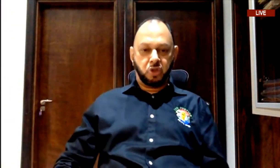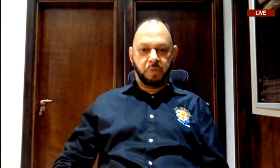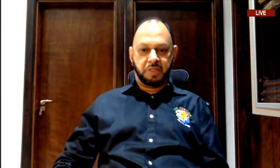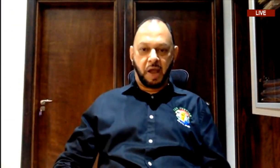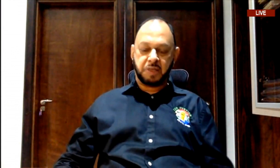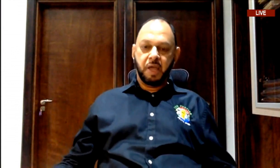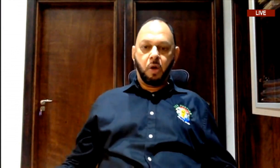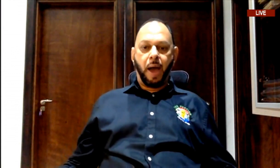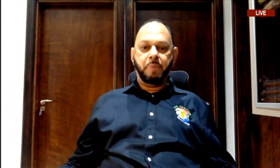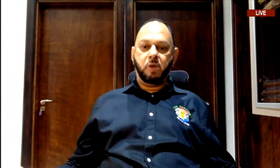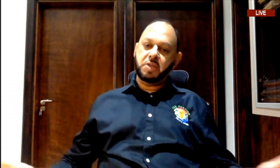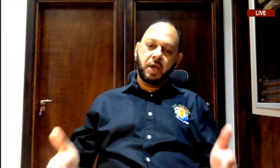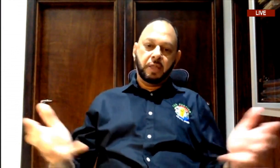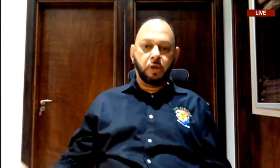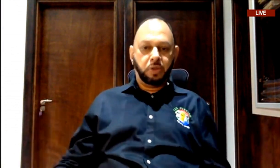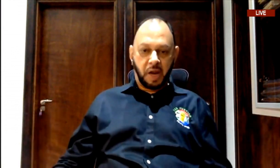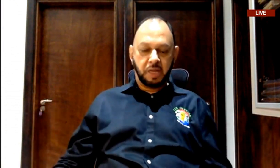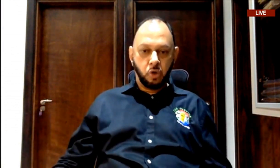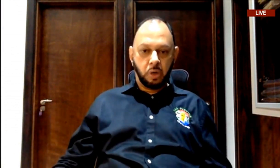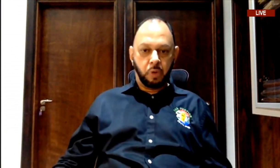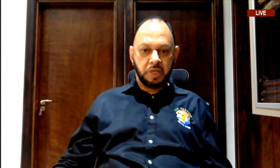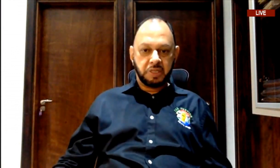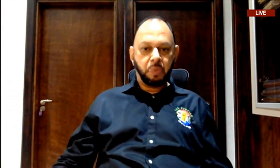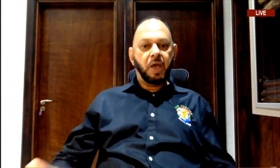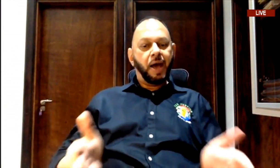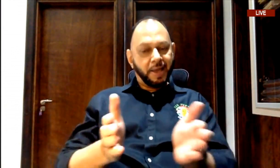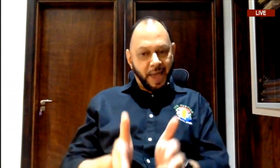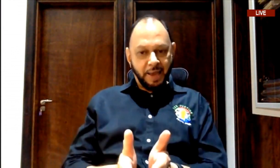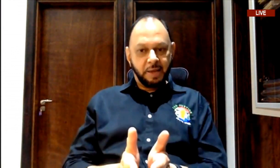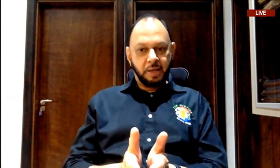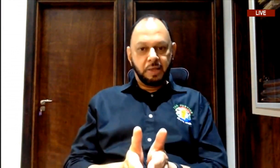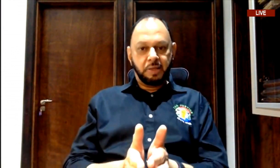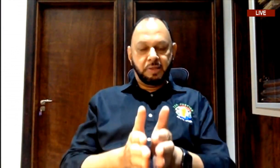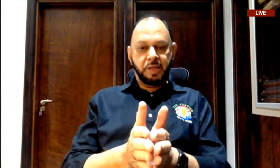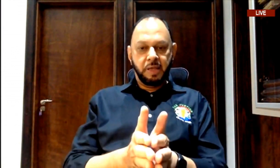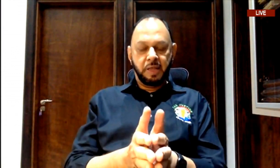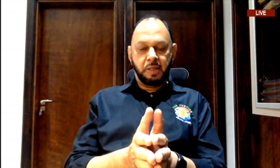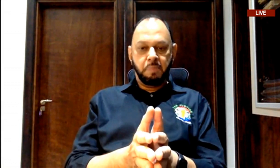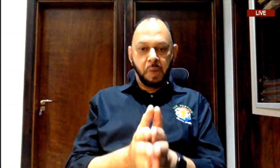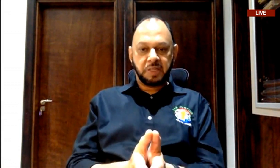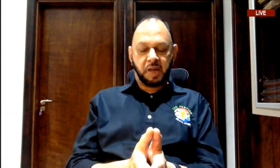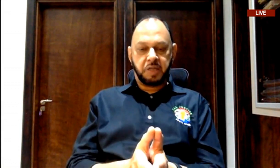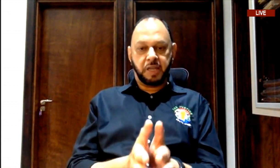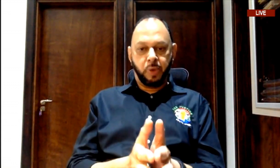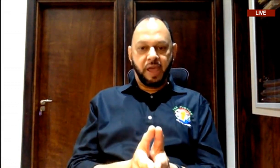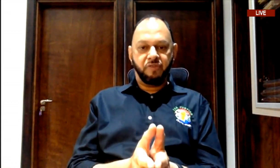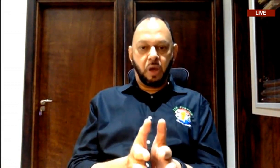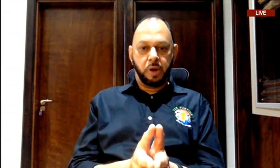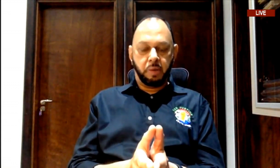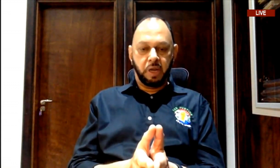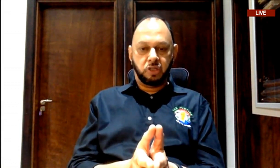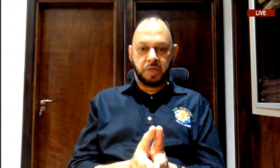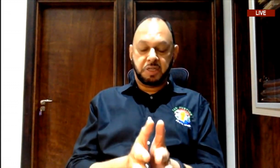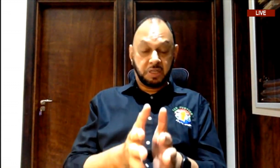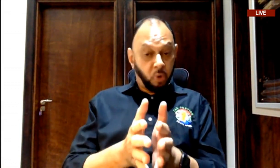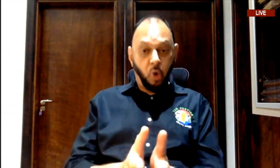unit here to stop these drugs. Why? Because they don't trust the local police. Again, the mistrust that we have